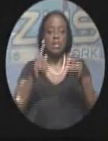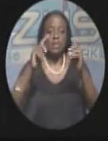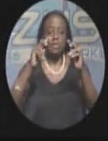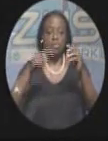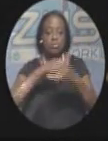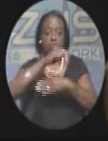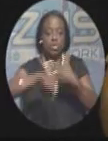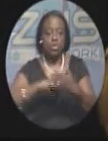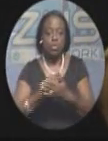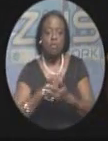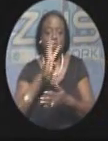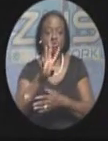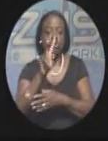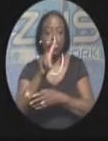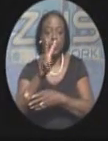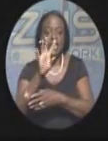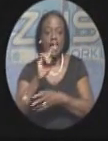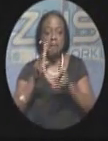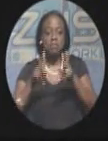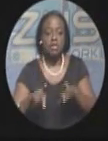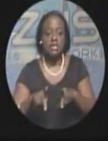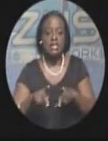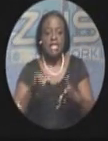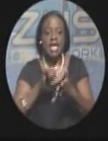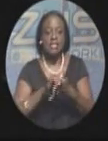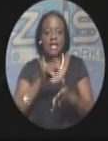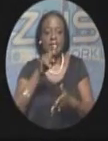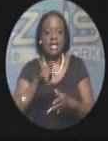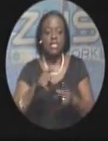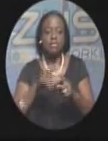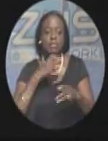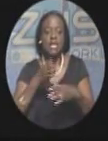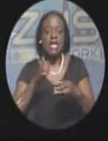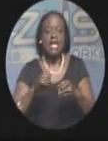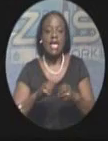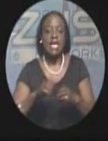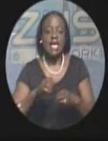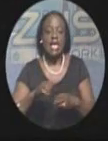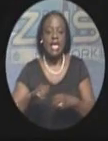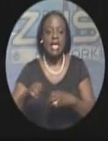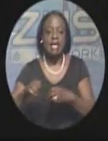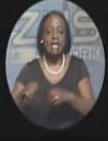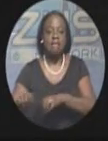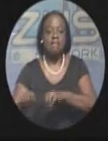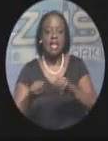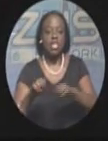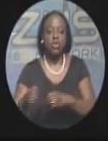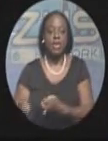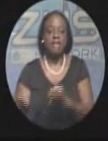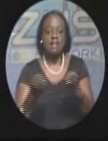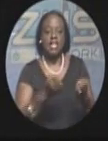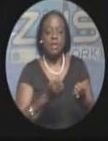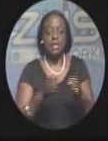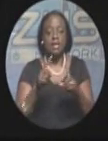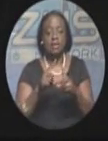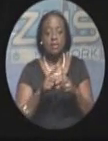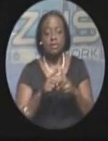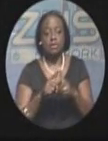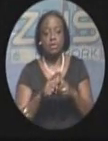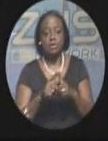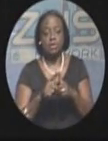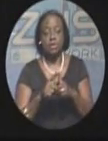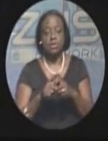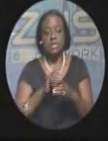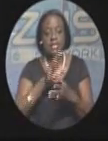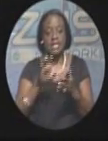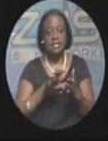428 persons that were evacuated to shelters. I am being told now as I speak to you that we're still receiving calls of persons